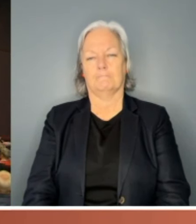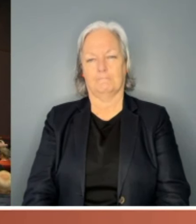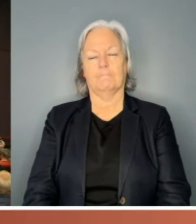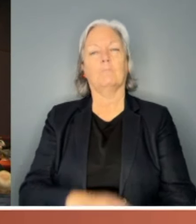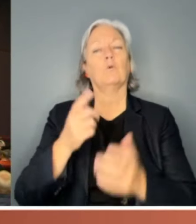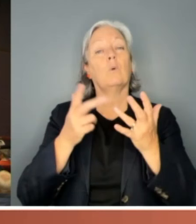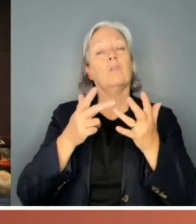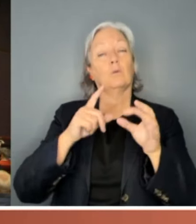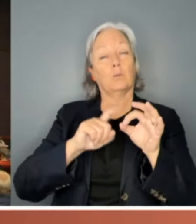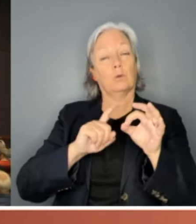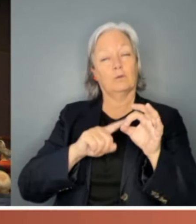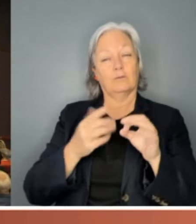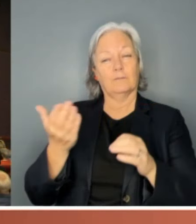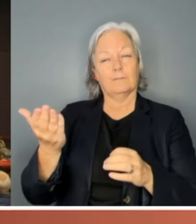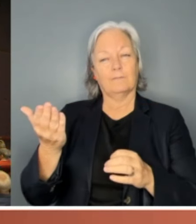Thank you.